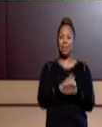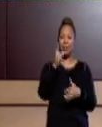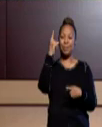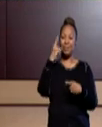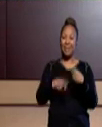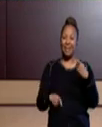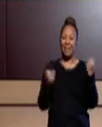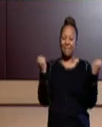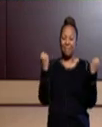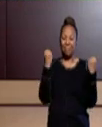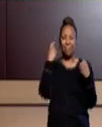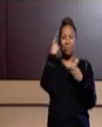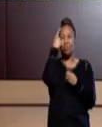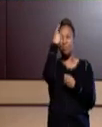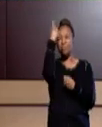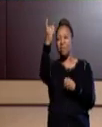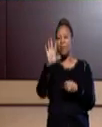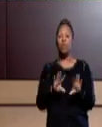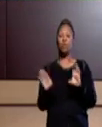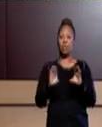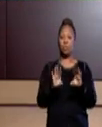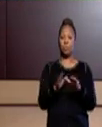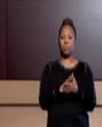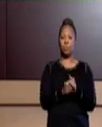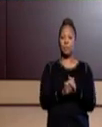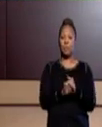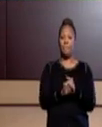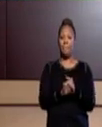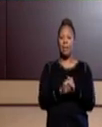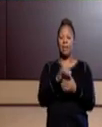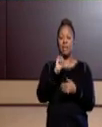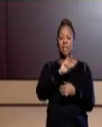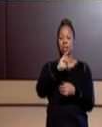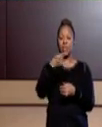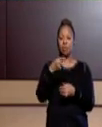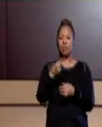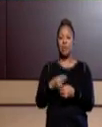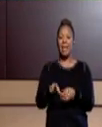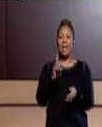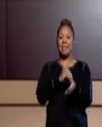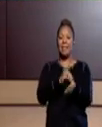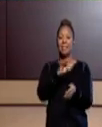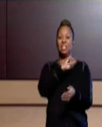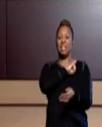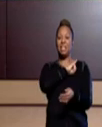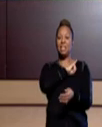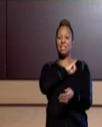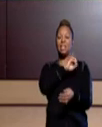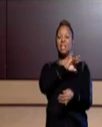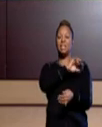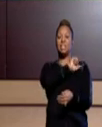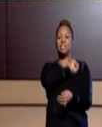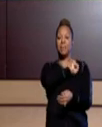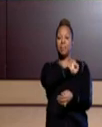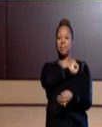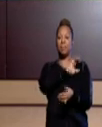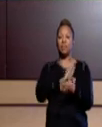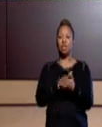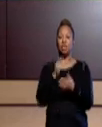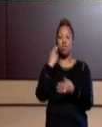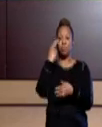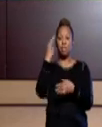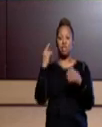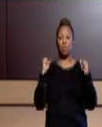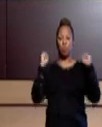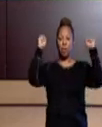can't theorize about it and dream about it. You got to get out and do it. On my Instagram page, at Dr. Ian Smith, spell the doctor out, you will see workouts.